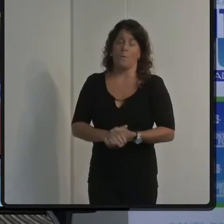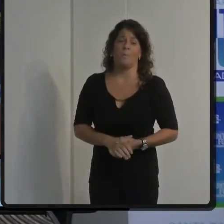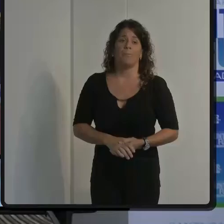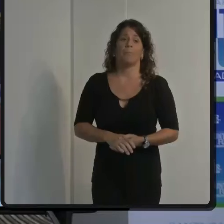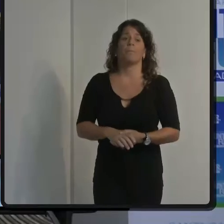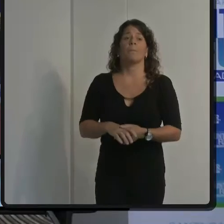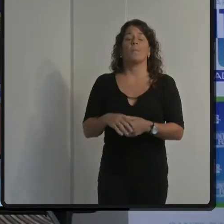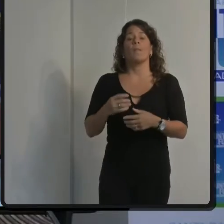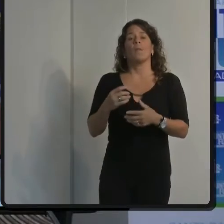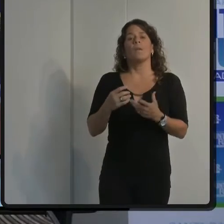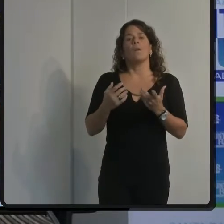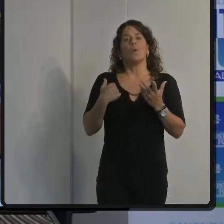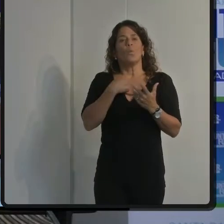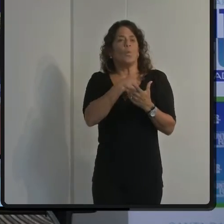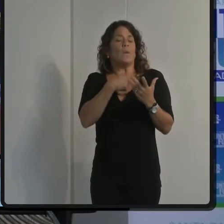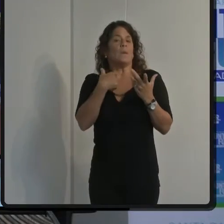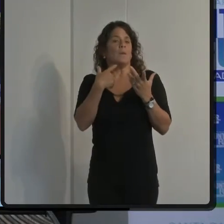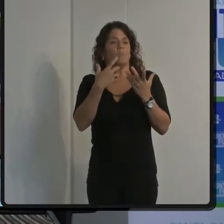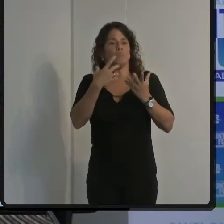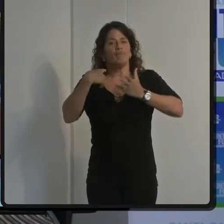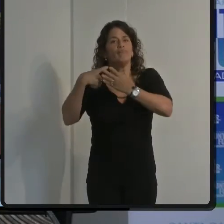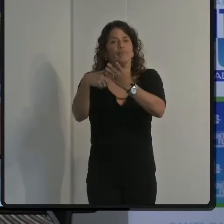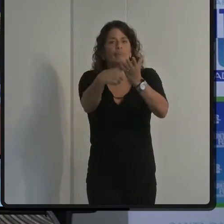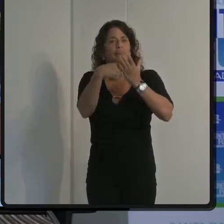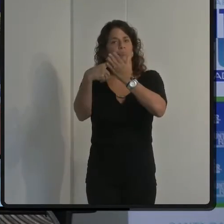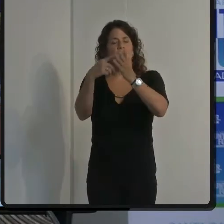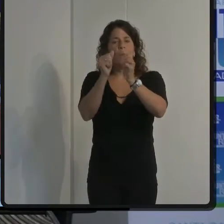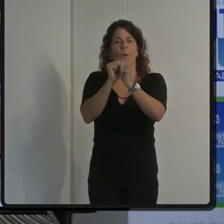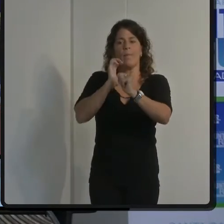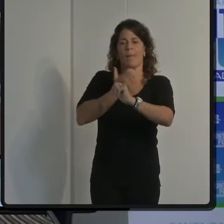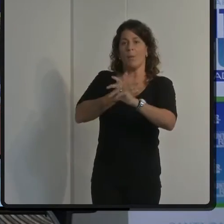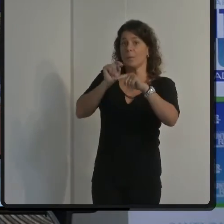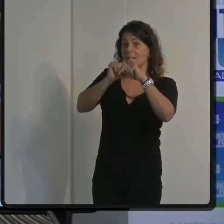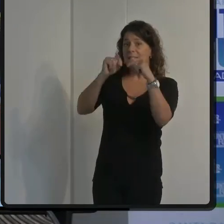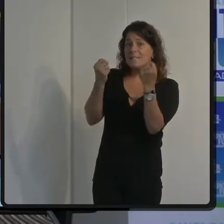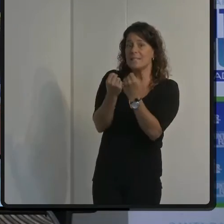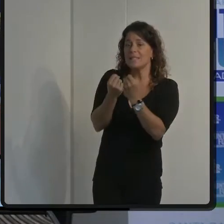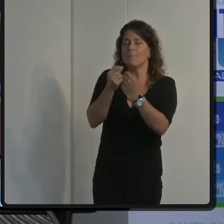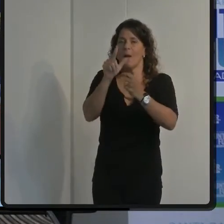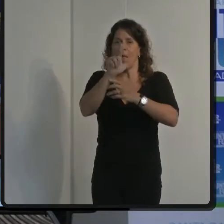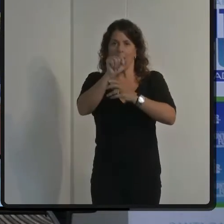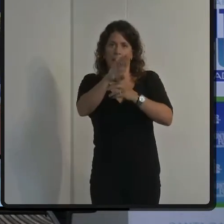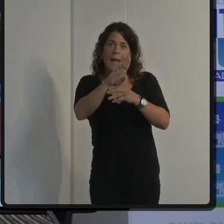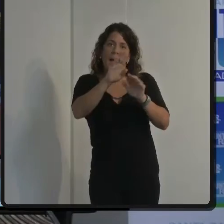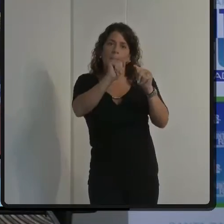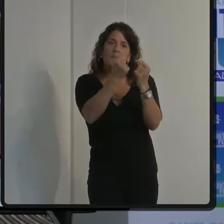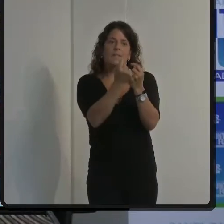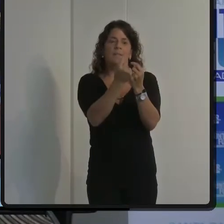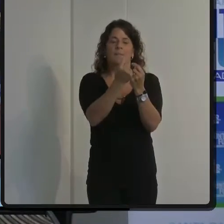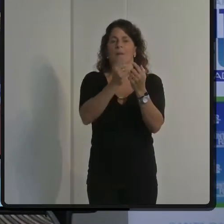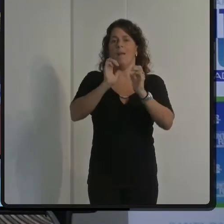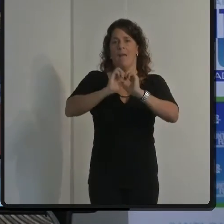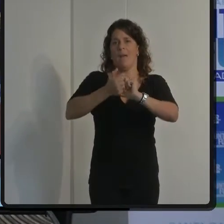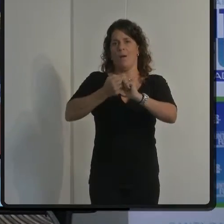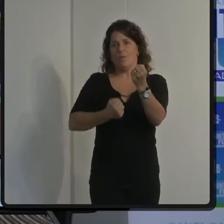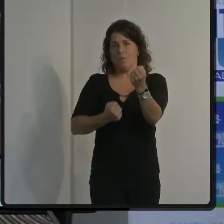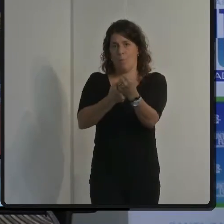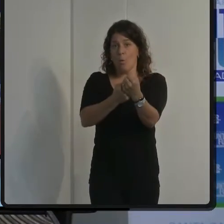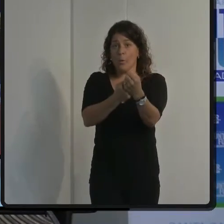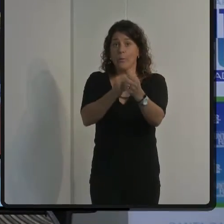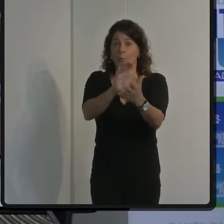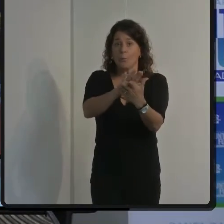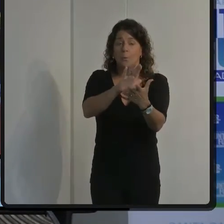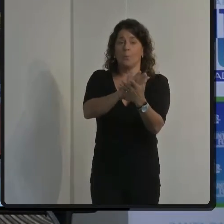we had very long discussions with our leadership team and our lab team how we can support the schools.